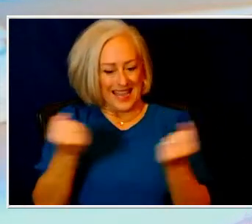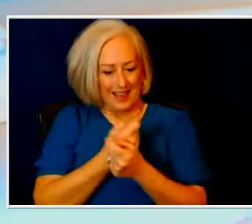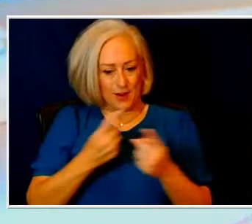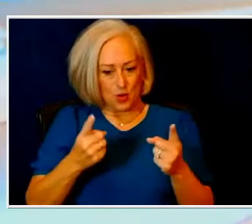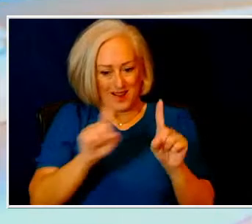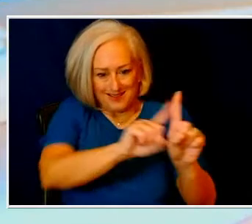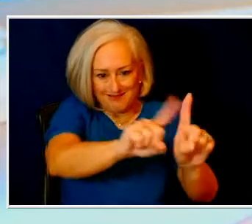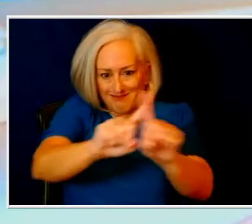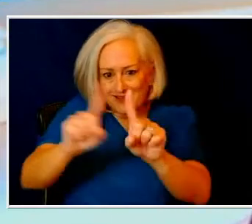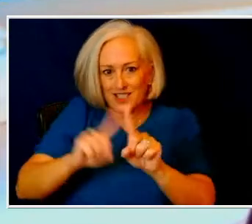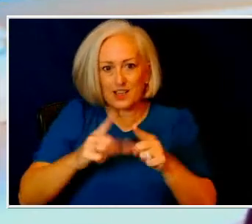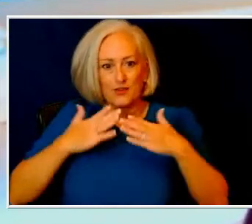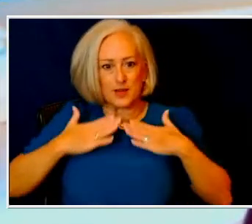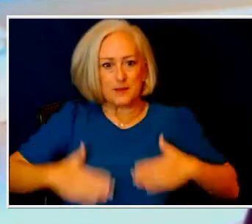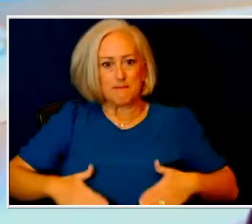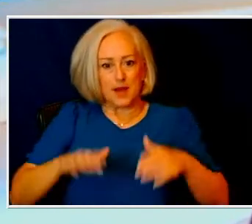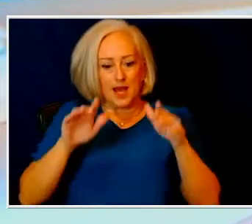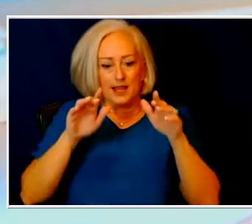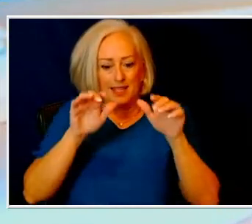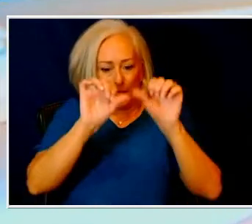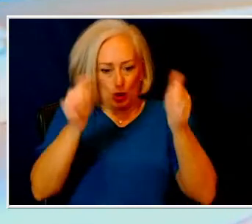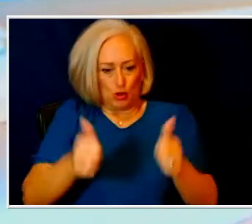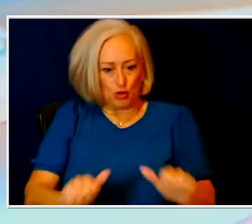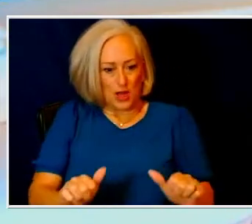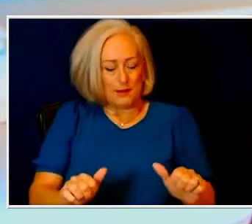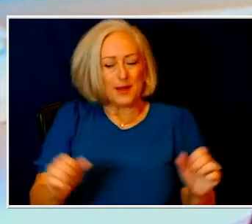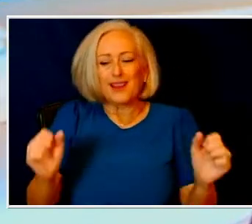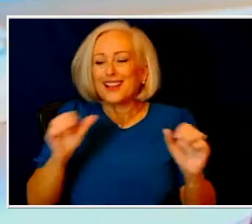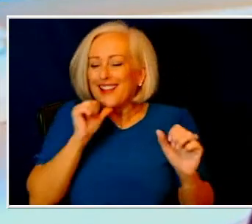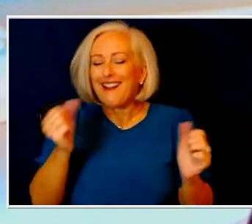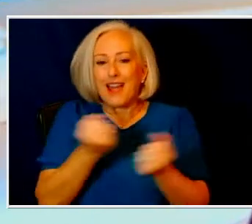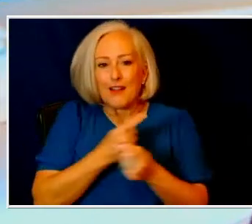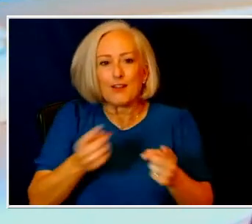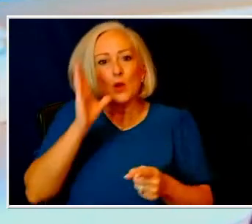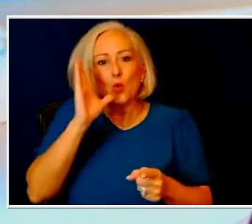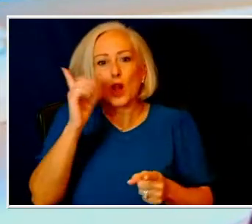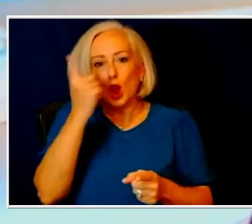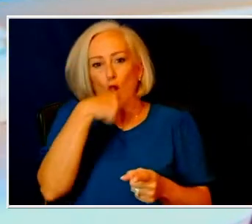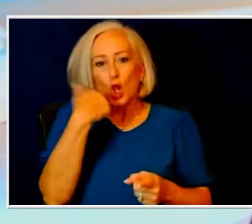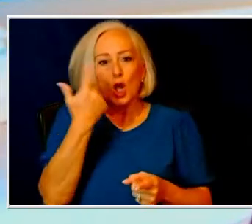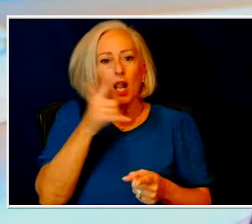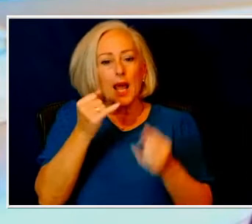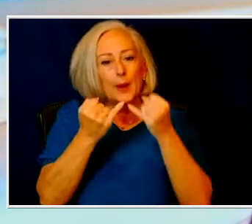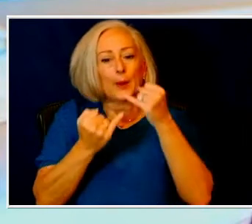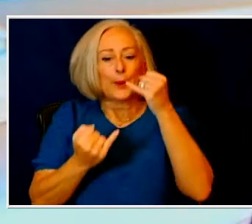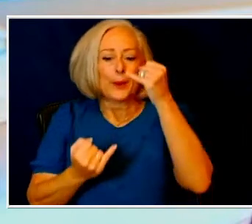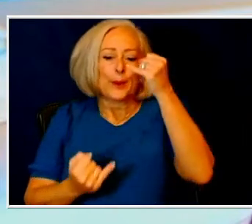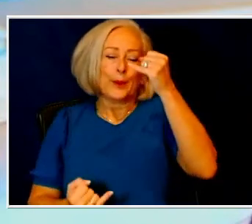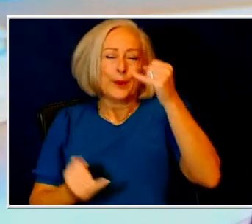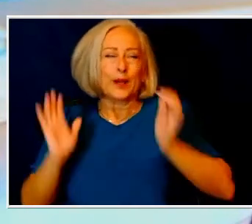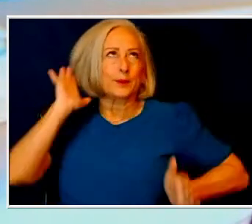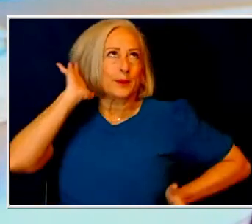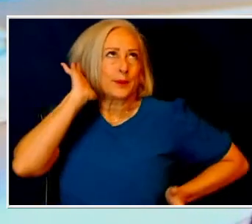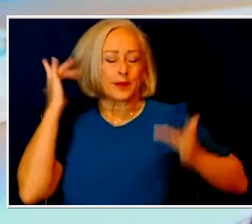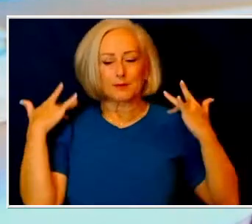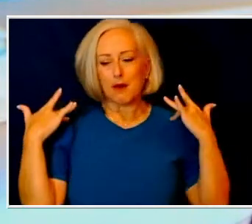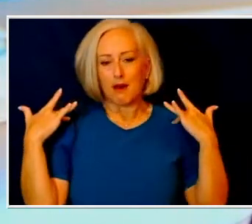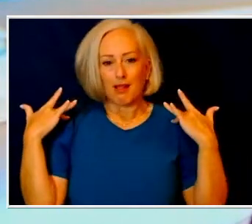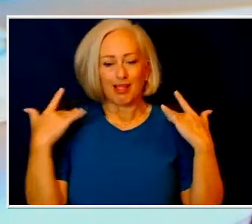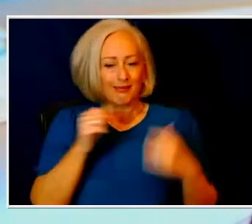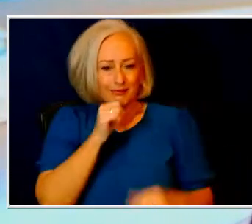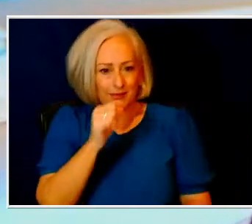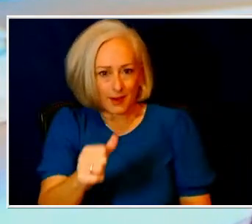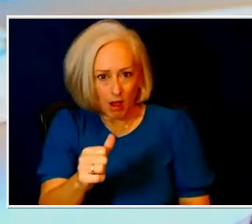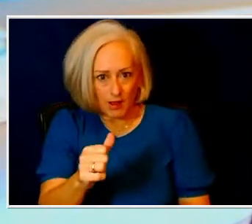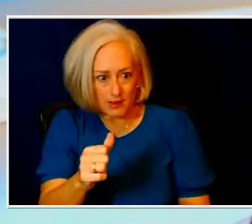be super lean individuals that are on the covers of magazines. And so the health behaviors that you have at any body